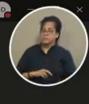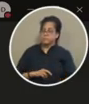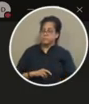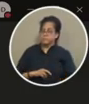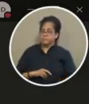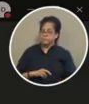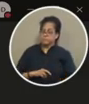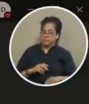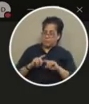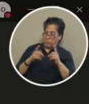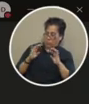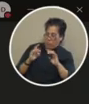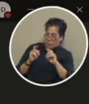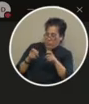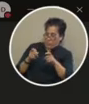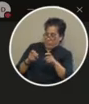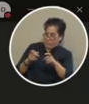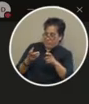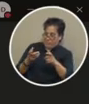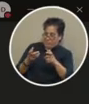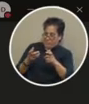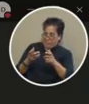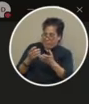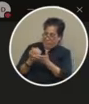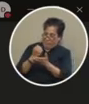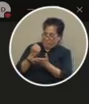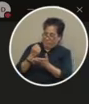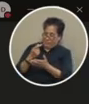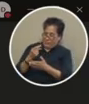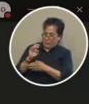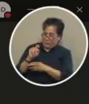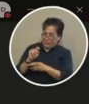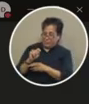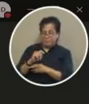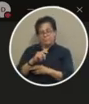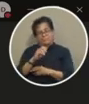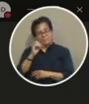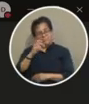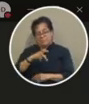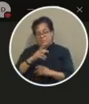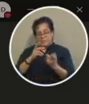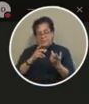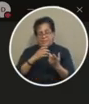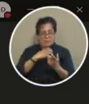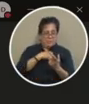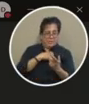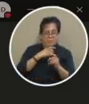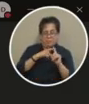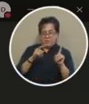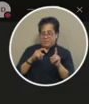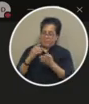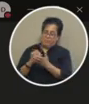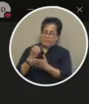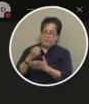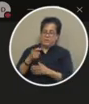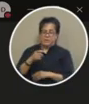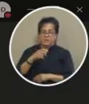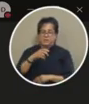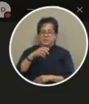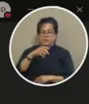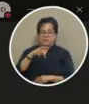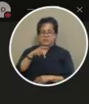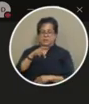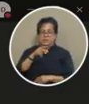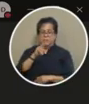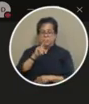But they were awarded it. Yes, sir. So, okay, it's moot, okay? Did the protest come in, I